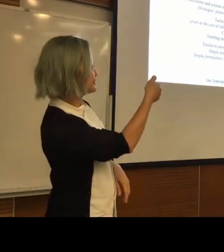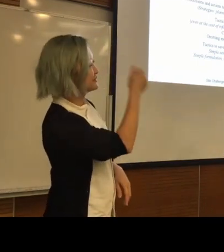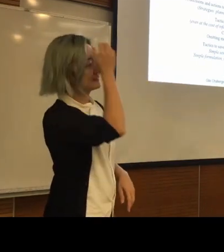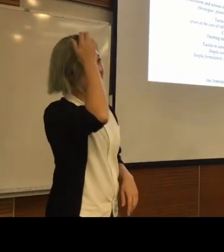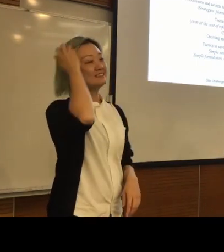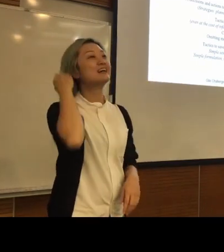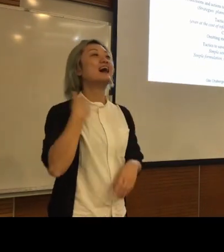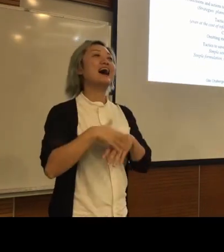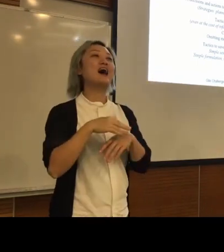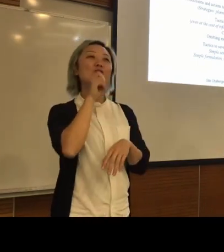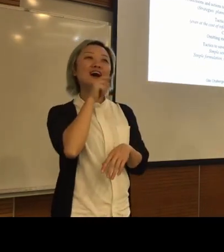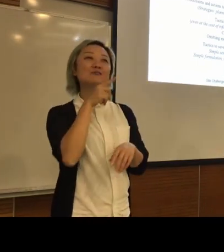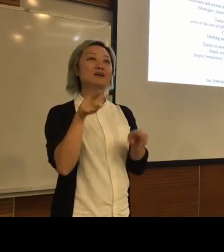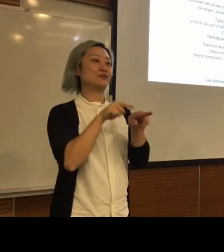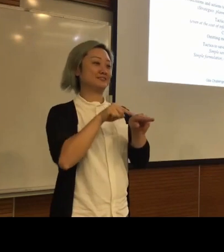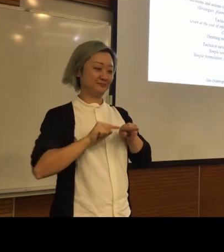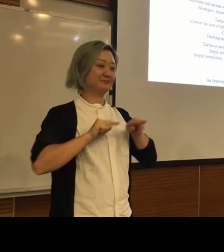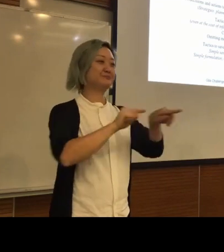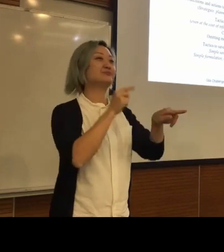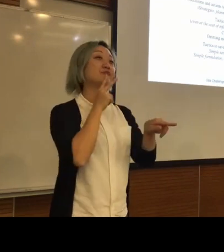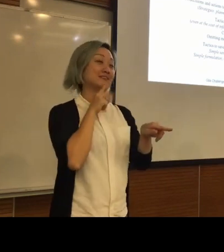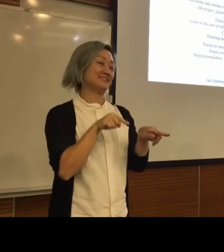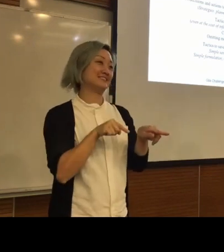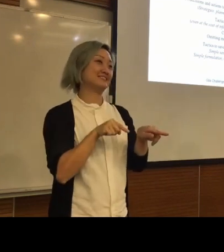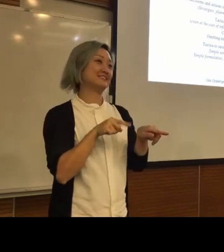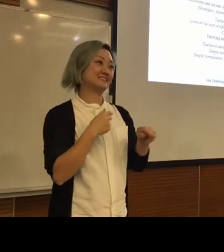described simultaneous interpreting as